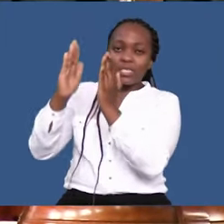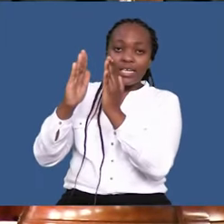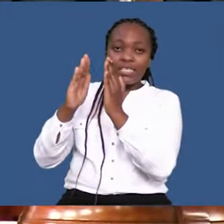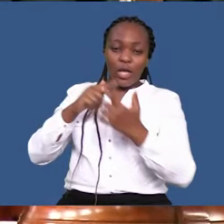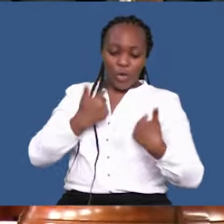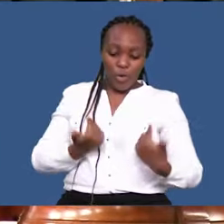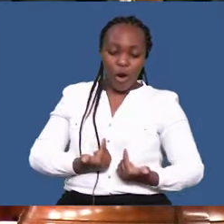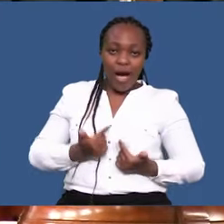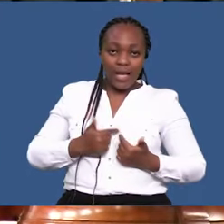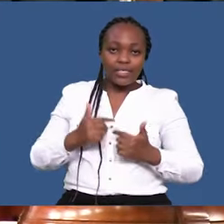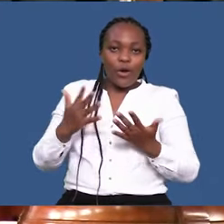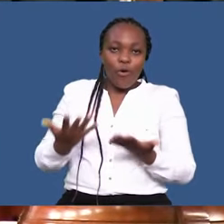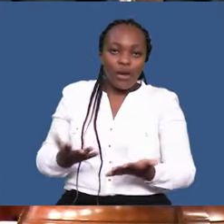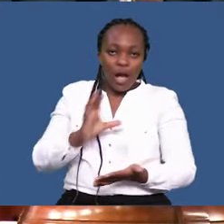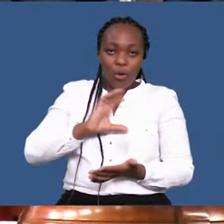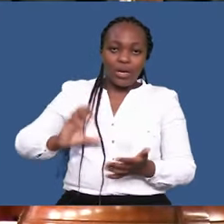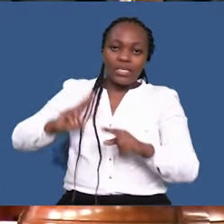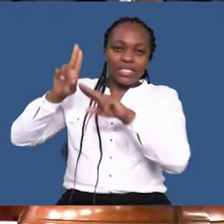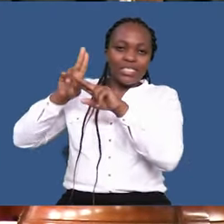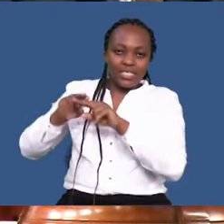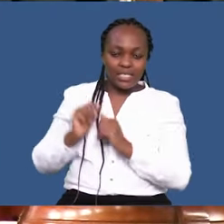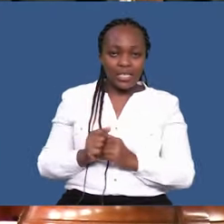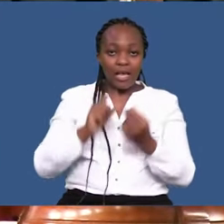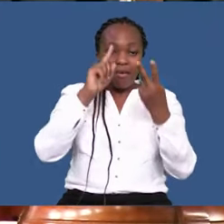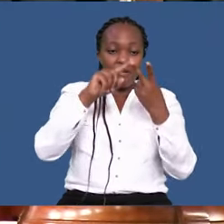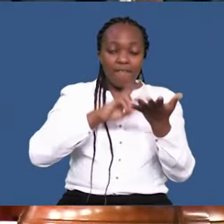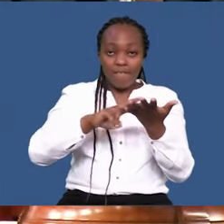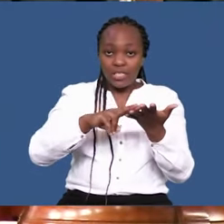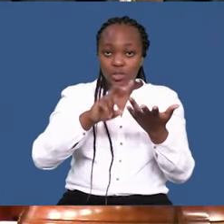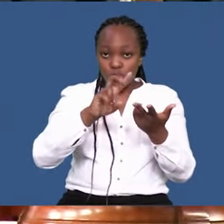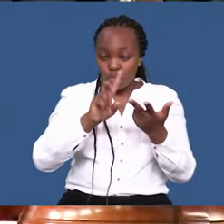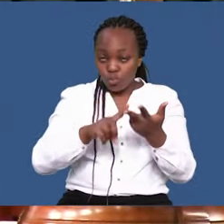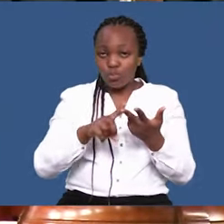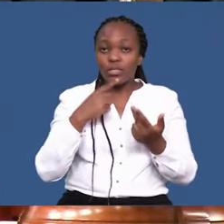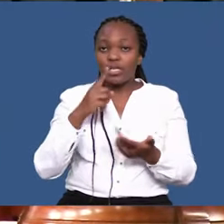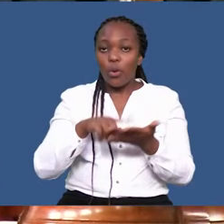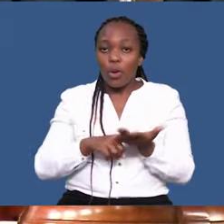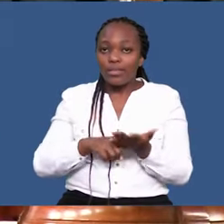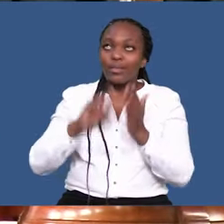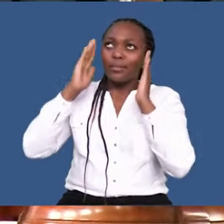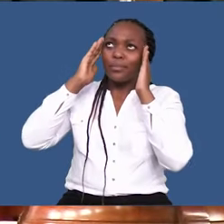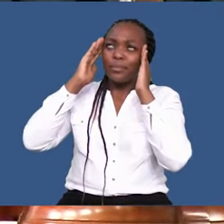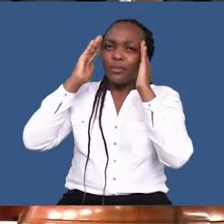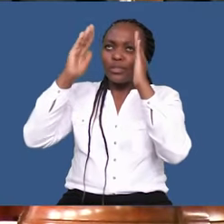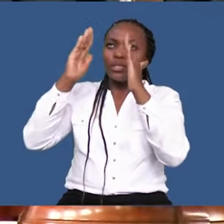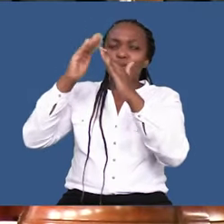2, set your minds on things above, not on earthly things.